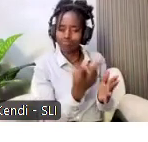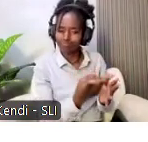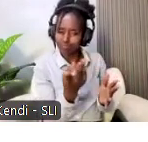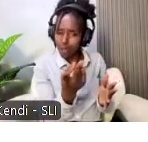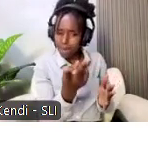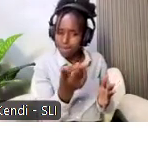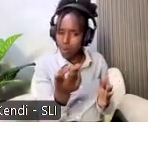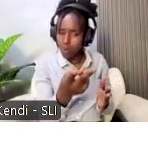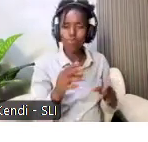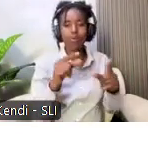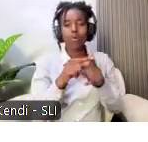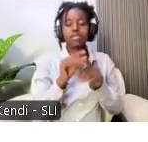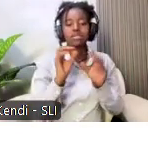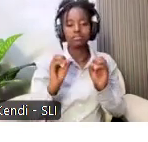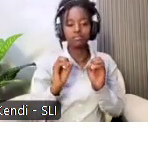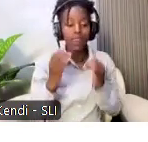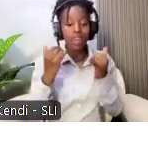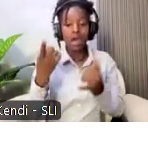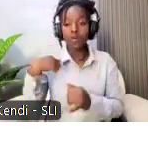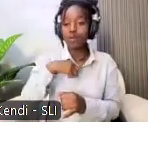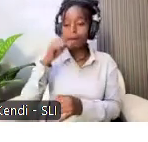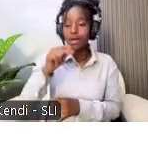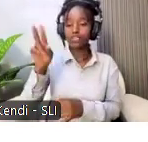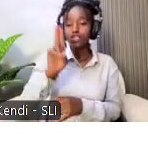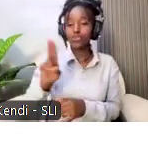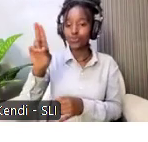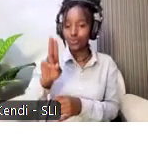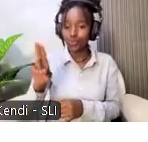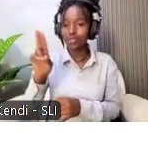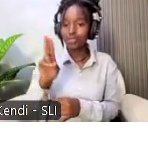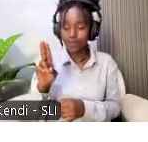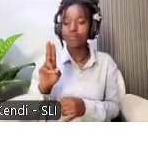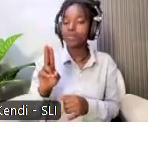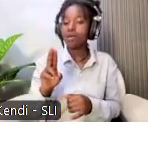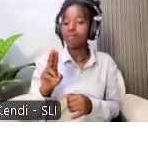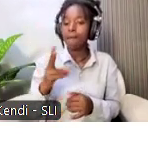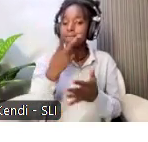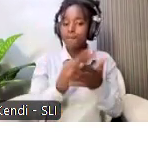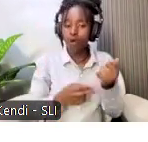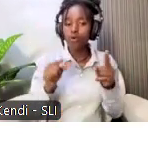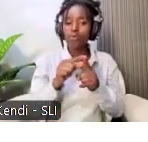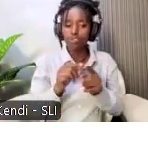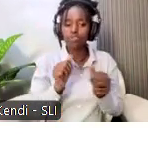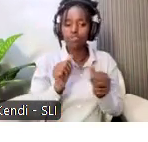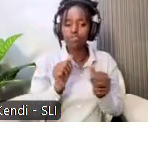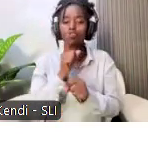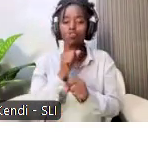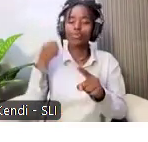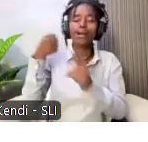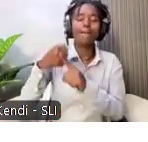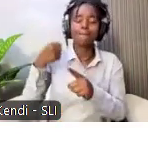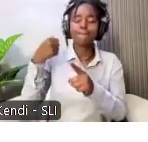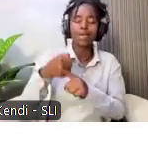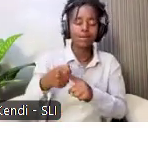to use a social model to analyse the oppression people with disabilities face, to campaign for a fundamental change in attitudes